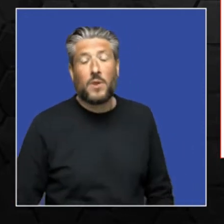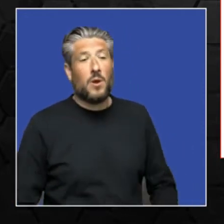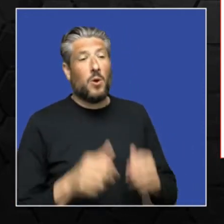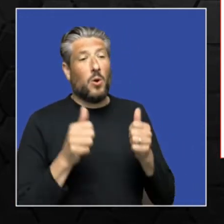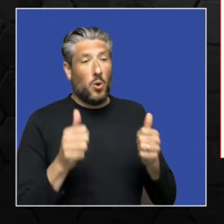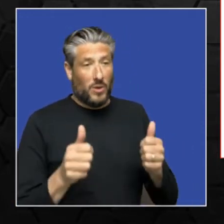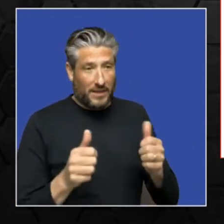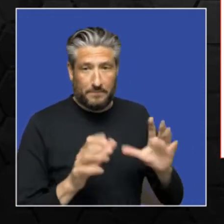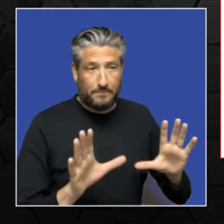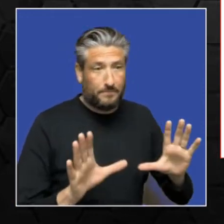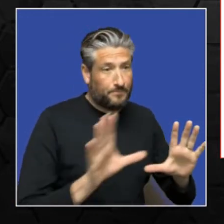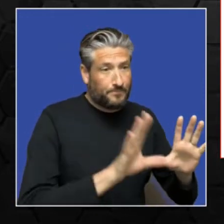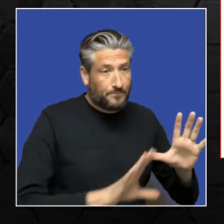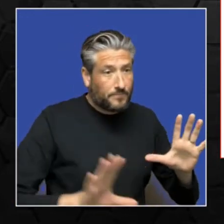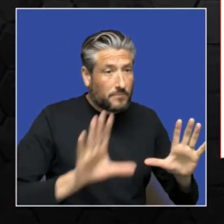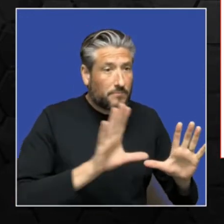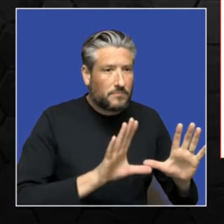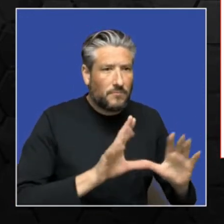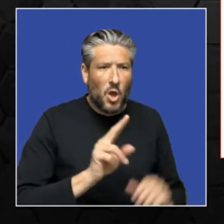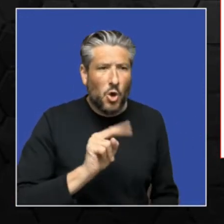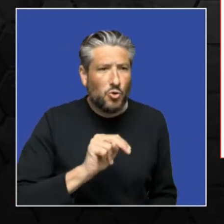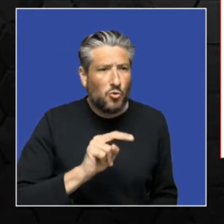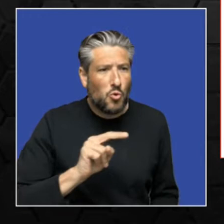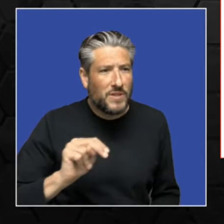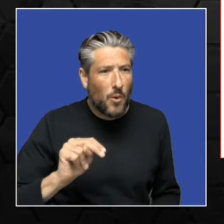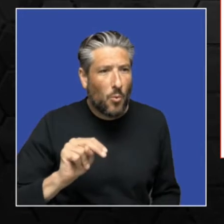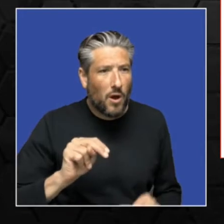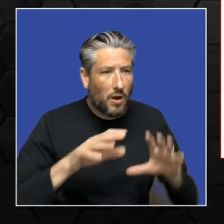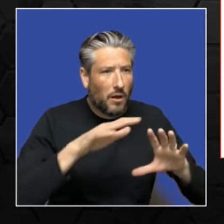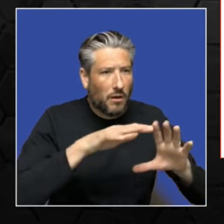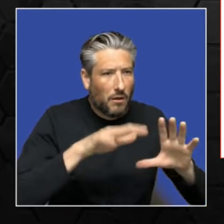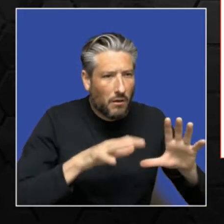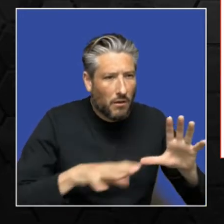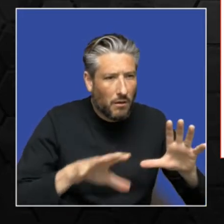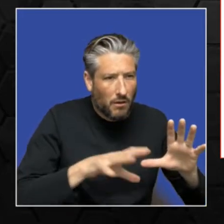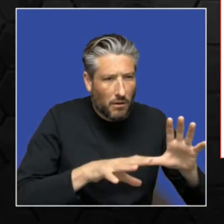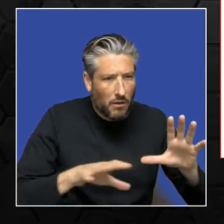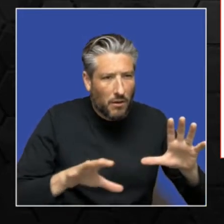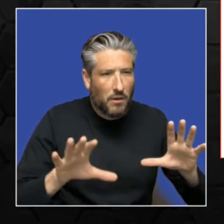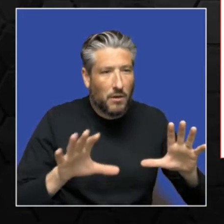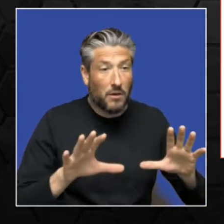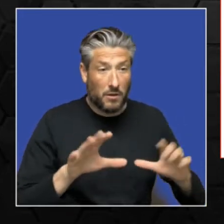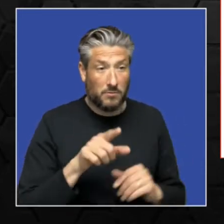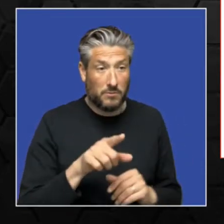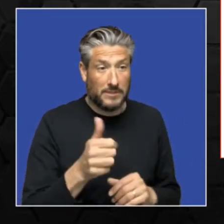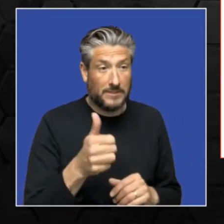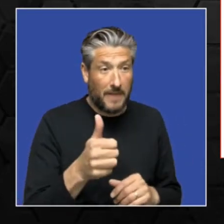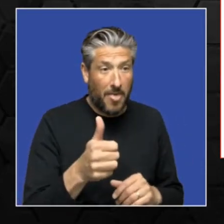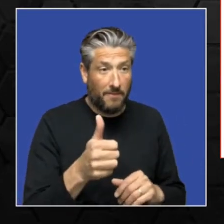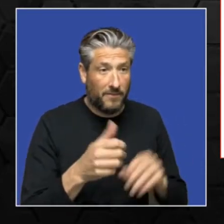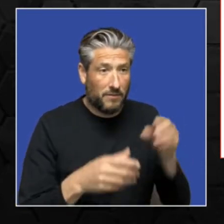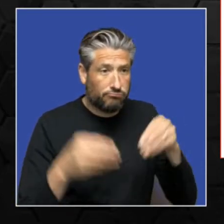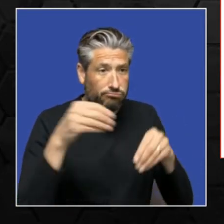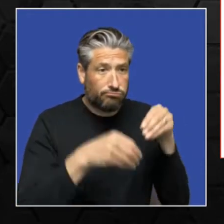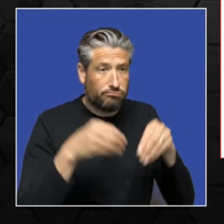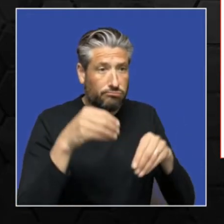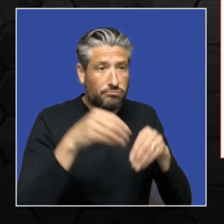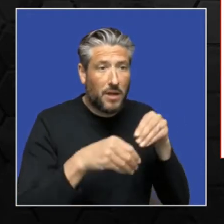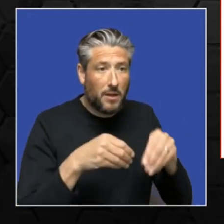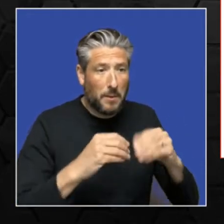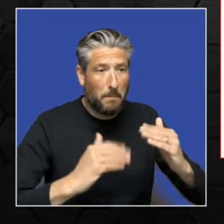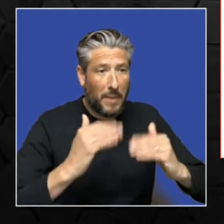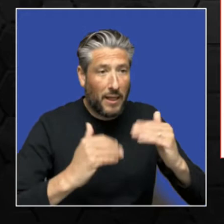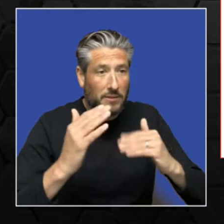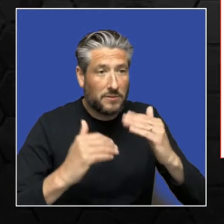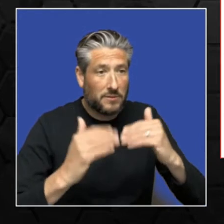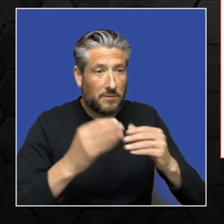a neural network, you can build a neural network by assembling neurons together. Now, you could have